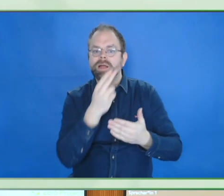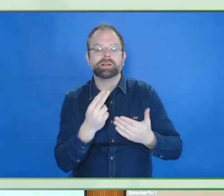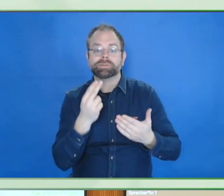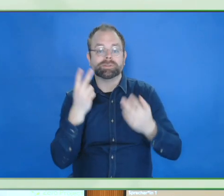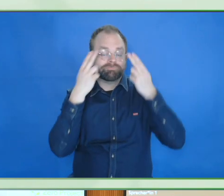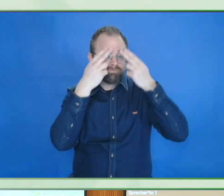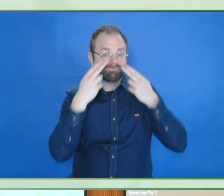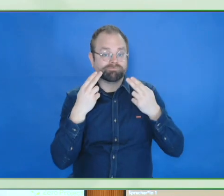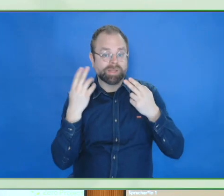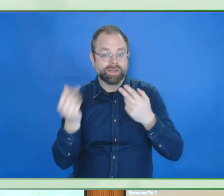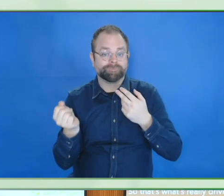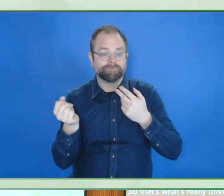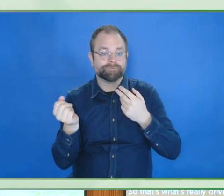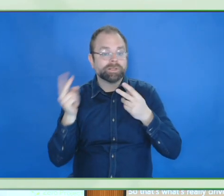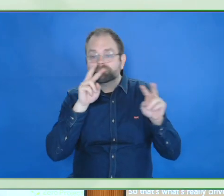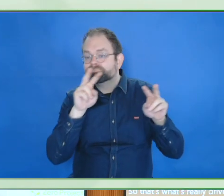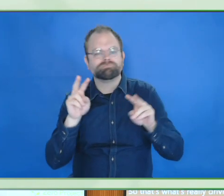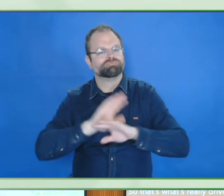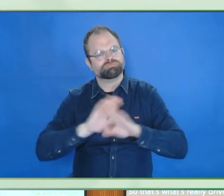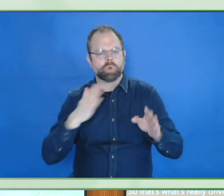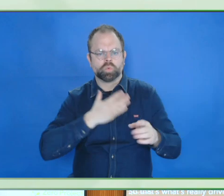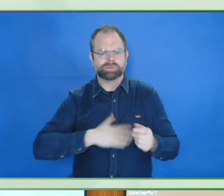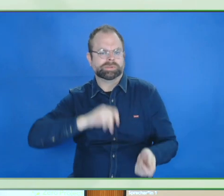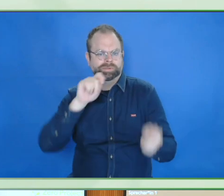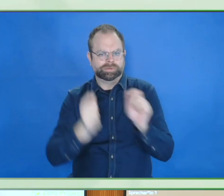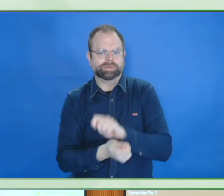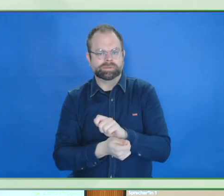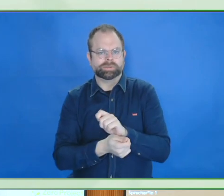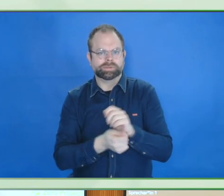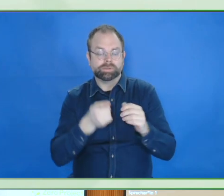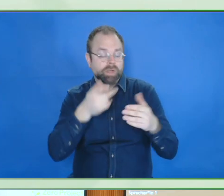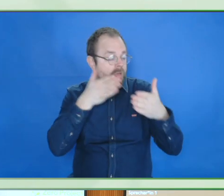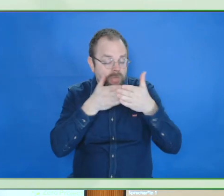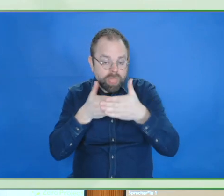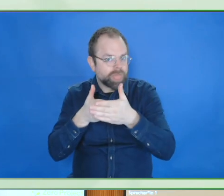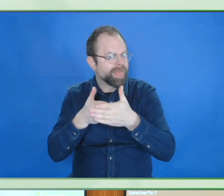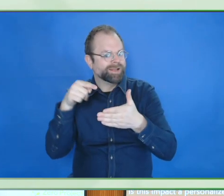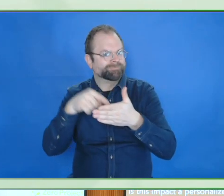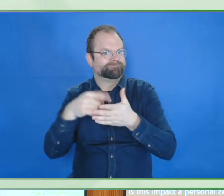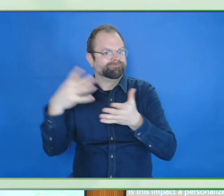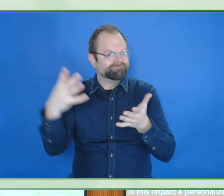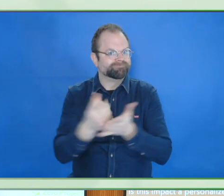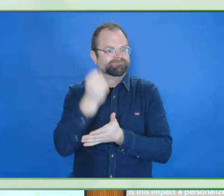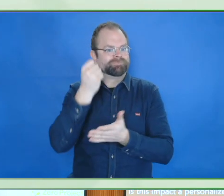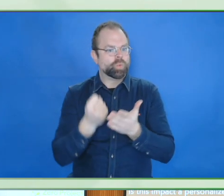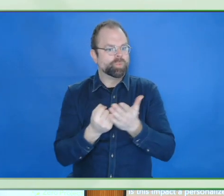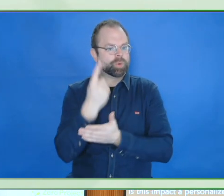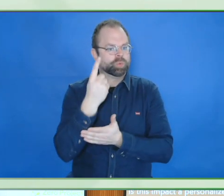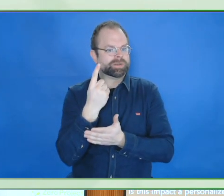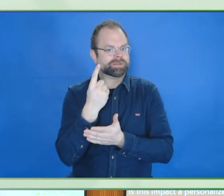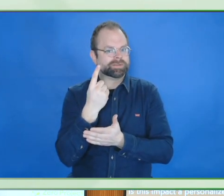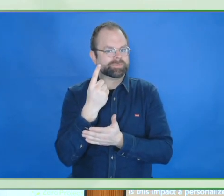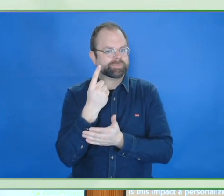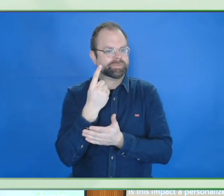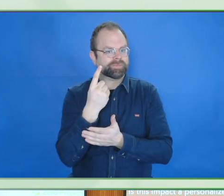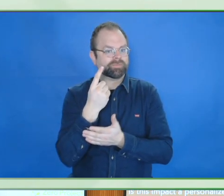Seed Inclusivity, is this impact, a personal story of someone who saw a barrier and saw it as an opportunity.